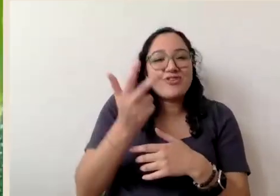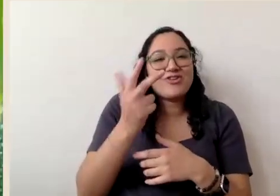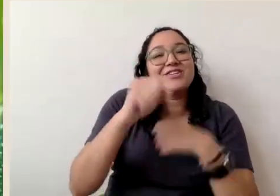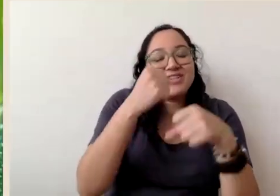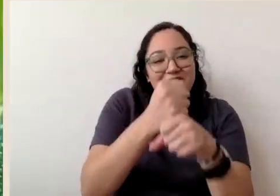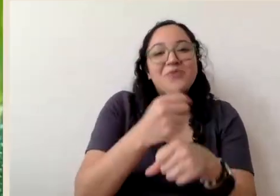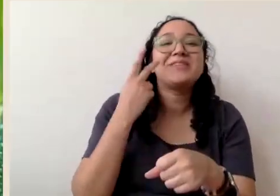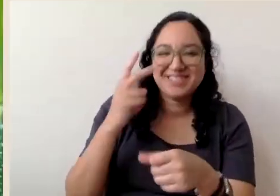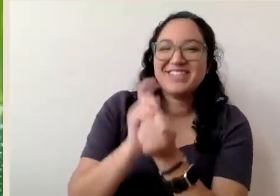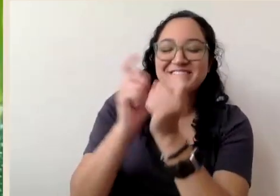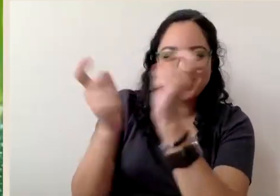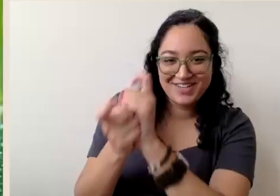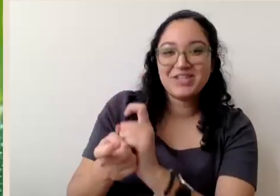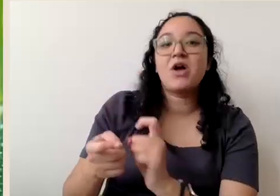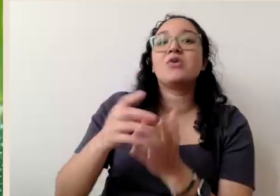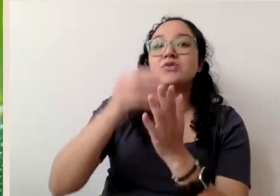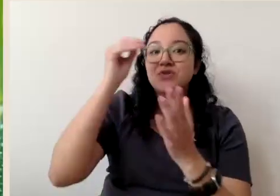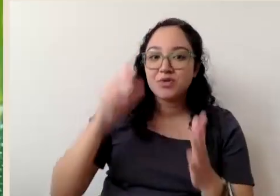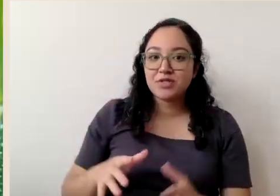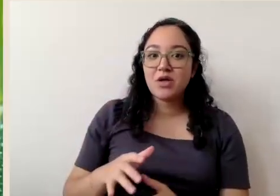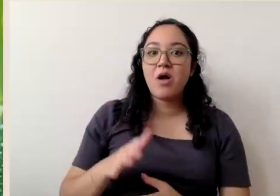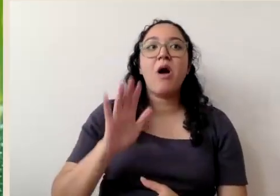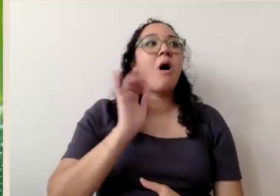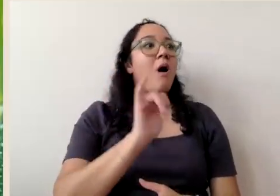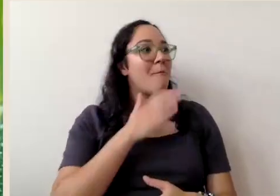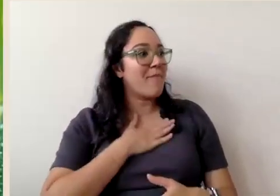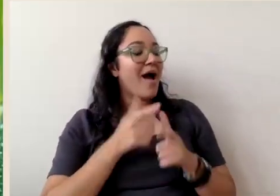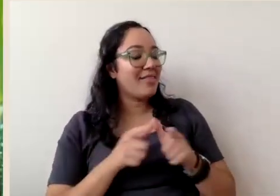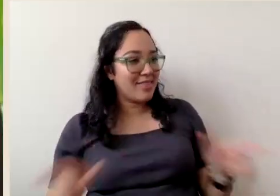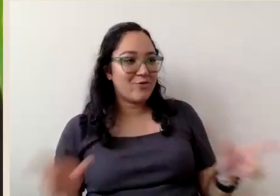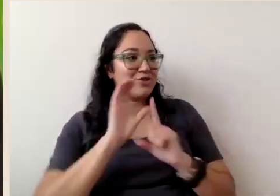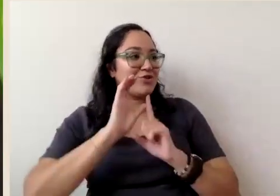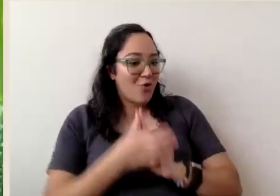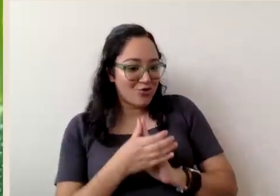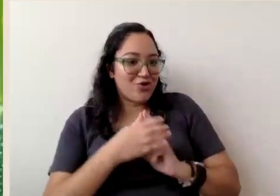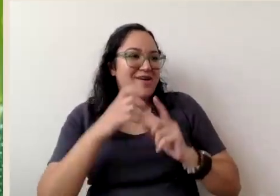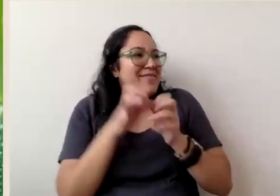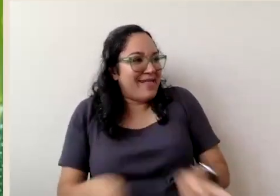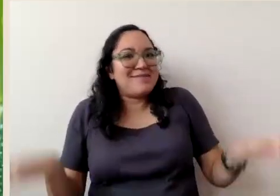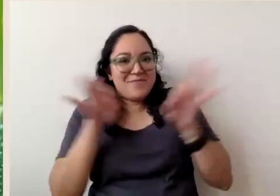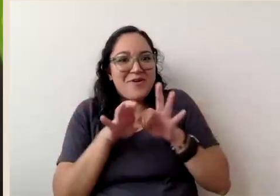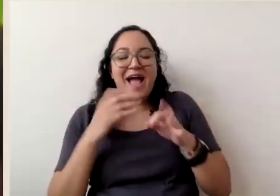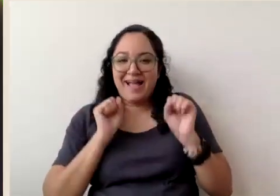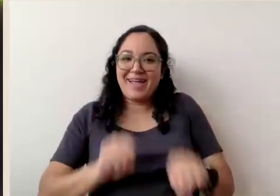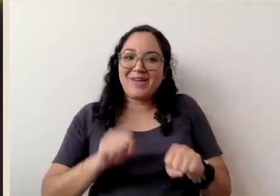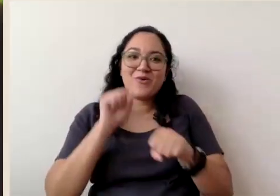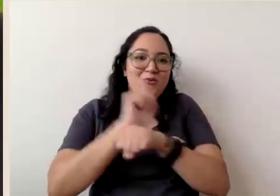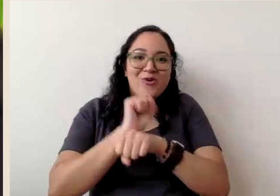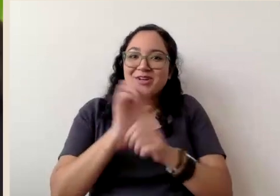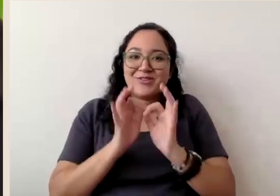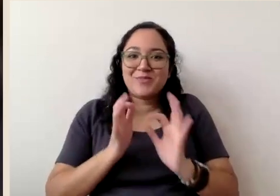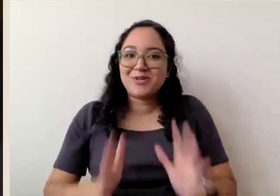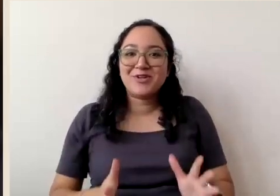change. Because that's when we see students that are saying, my language is important, my culture is important. I can work as an Hmm. interpreter. Now I'm